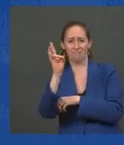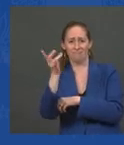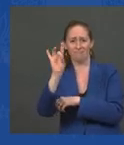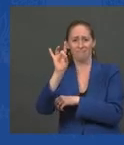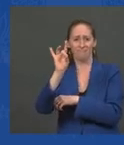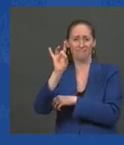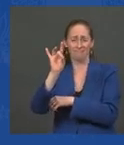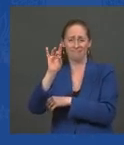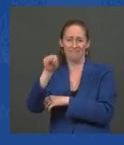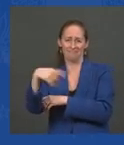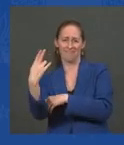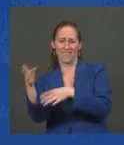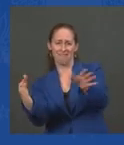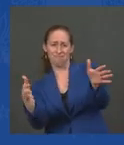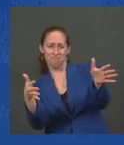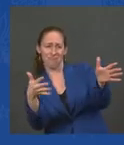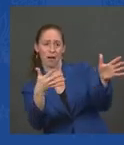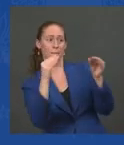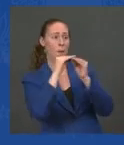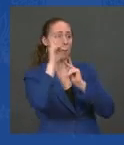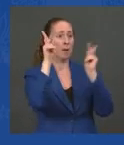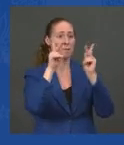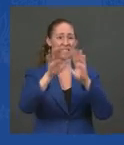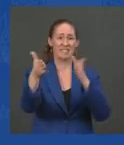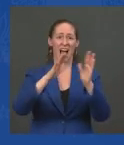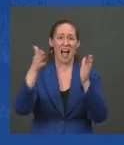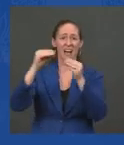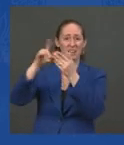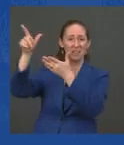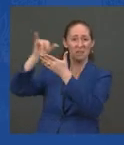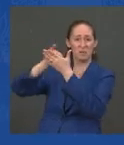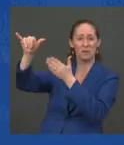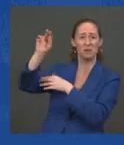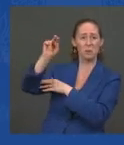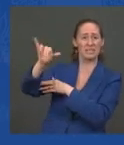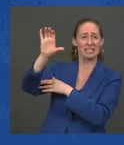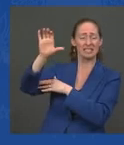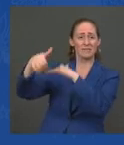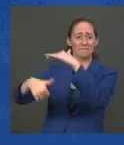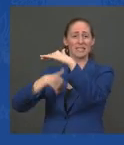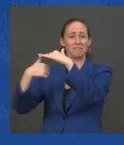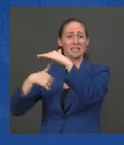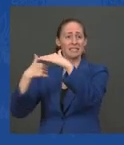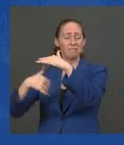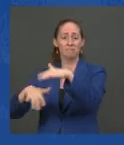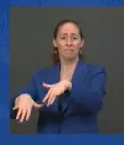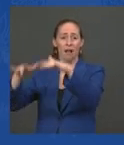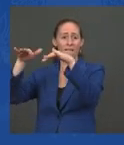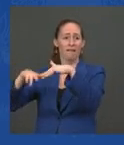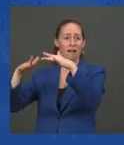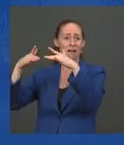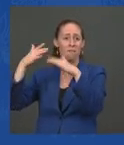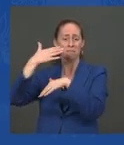in Queens in their basements because 20 inches of rain, they flooded and couldn't get out of their basements. They drowned.